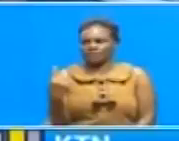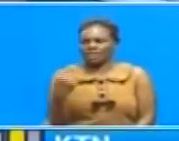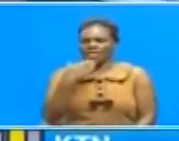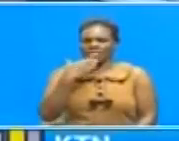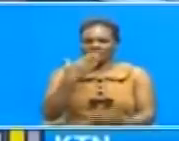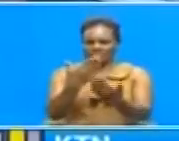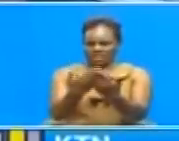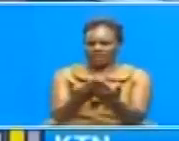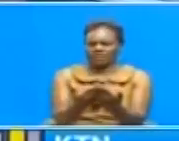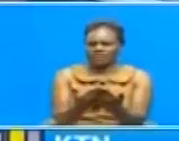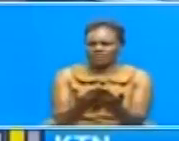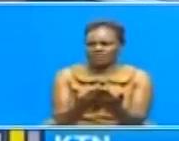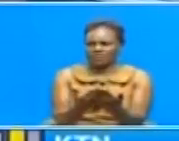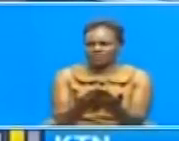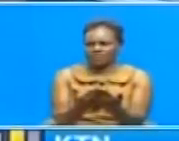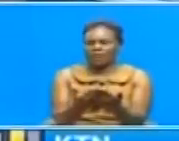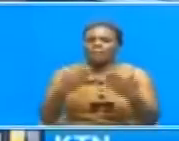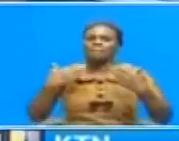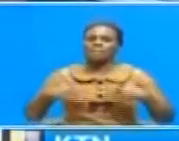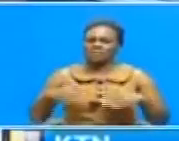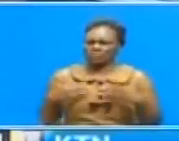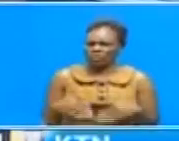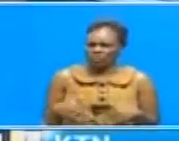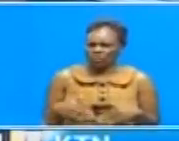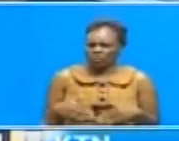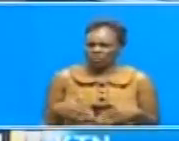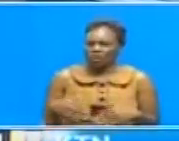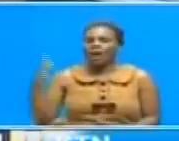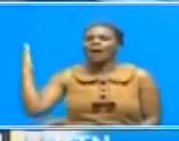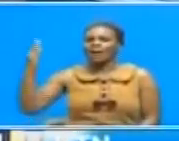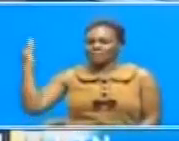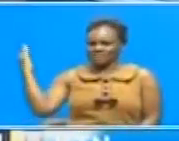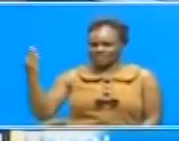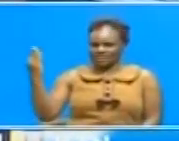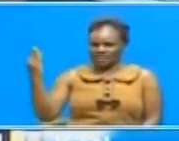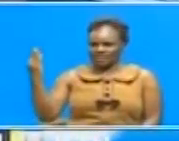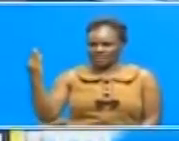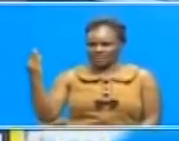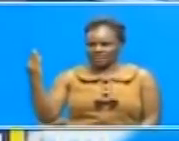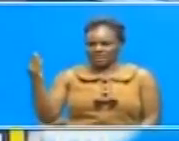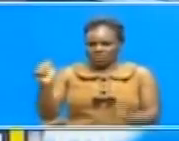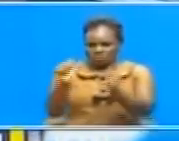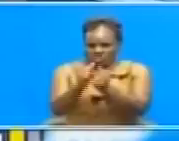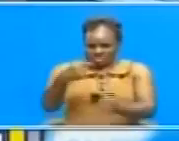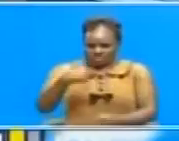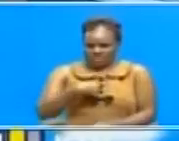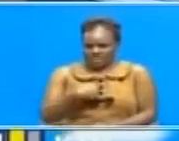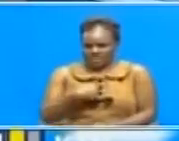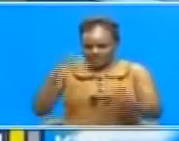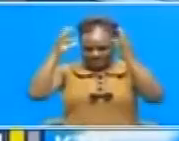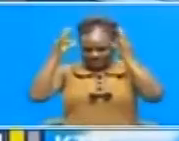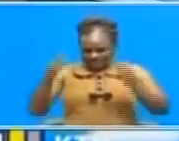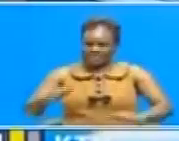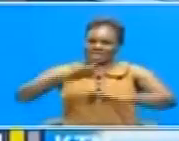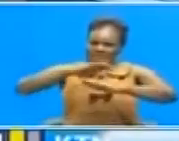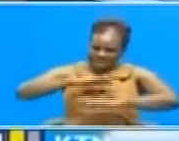thank those people in Kabete who together with me decided that